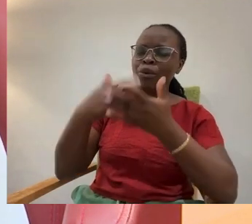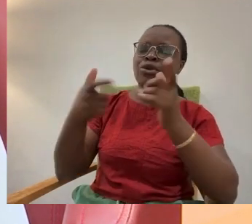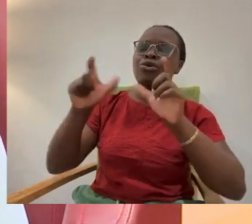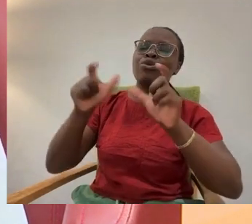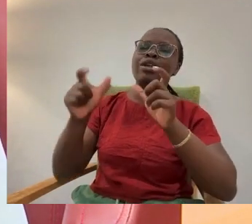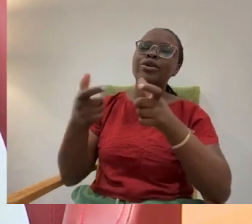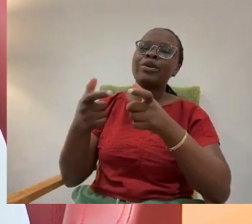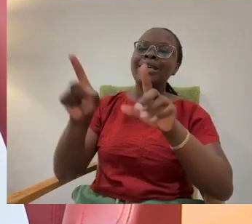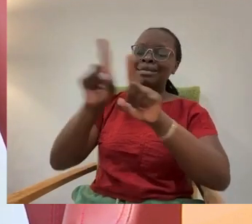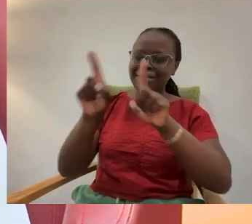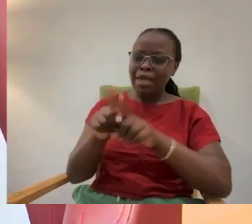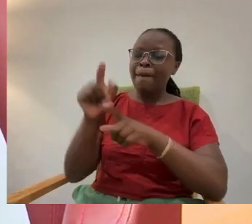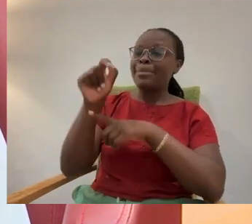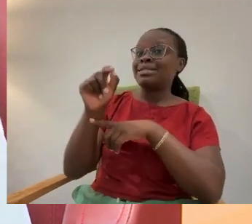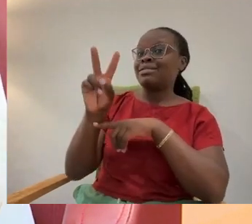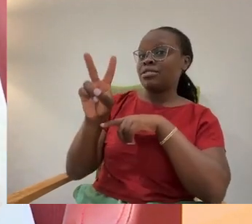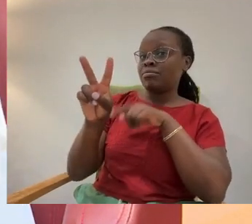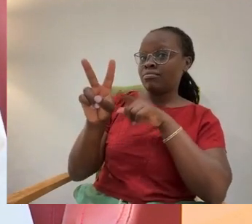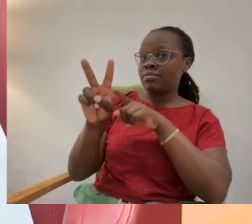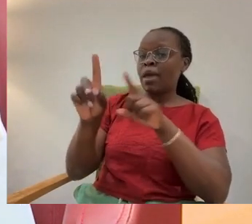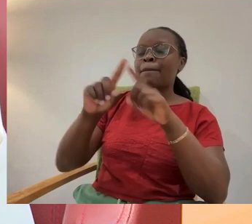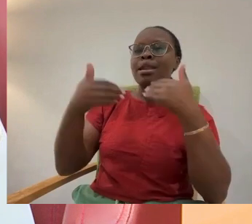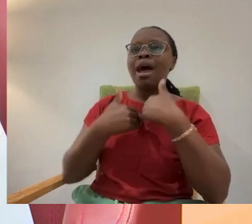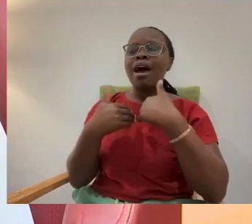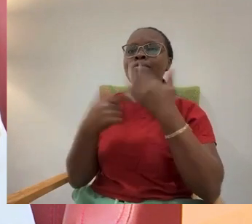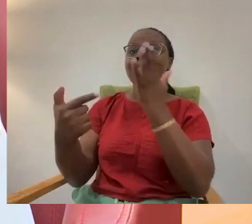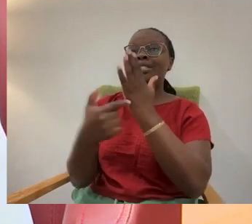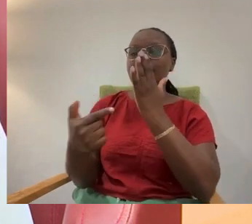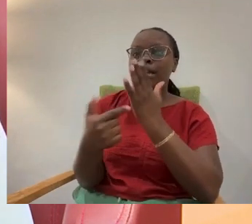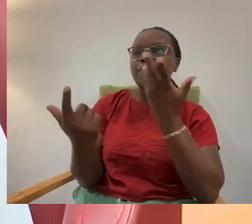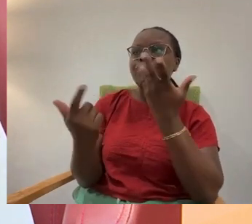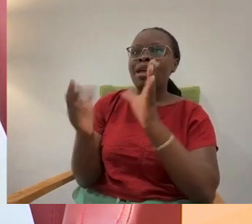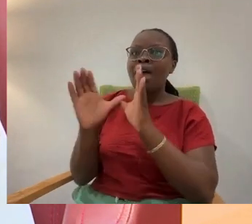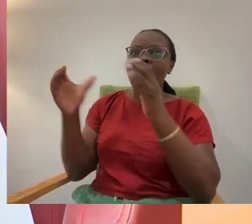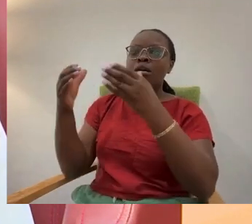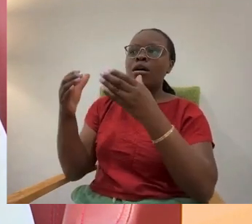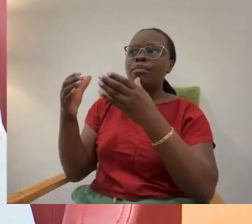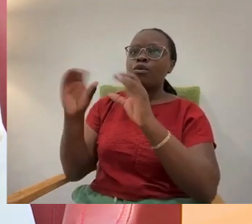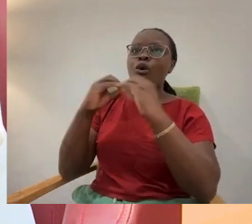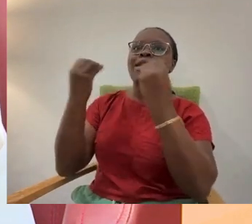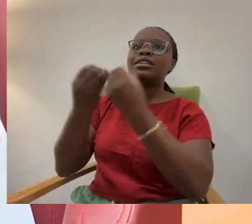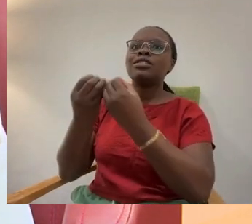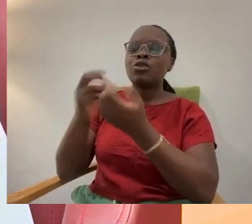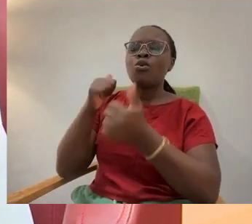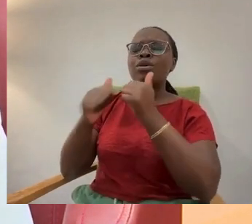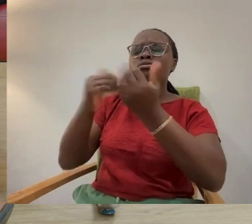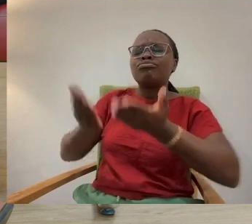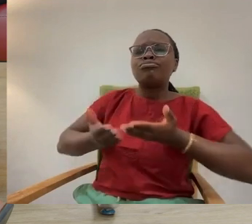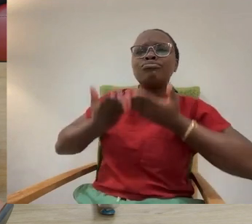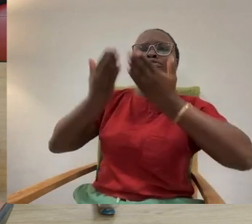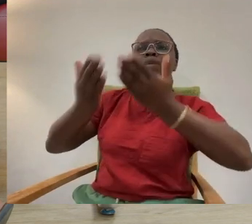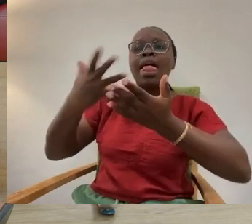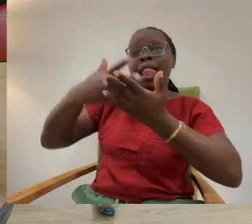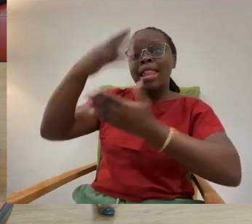also television. But we have EdTech companies like Snaplify who also provided content to schools.